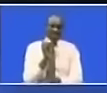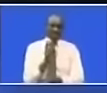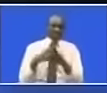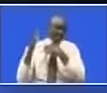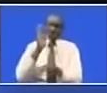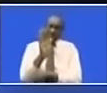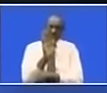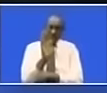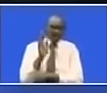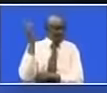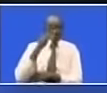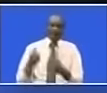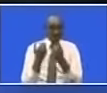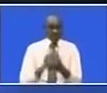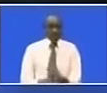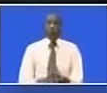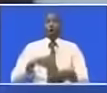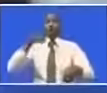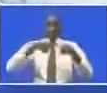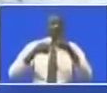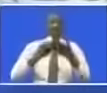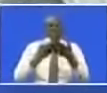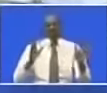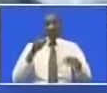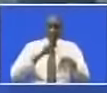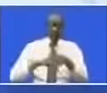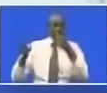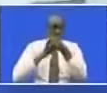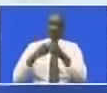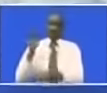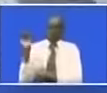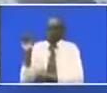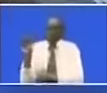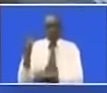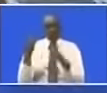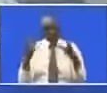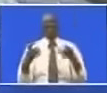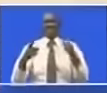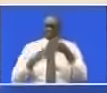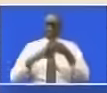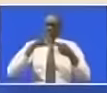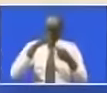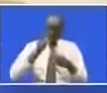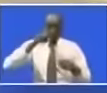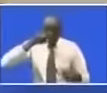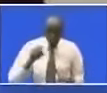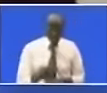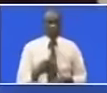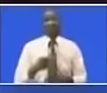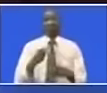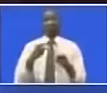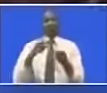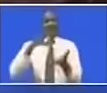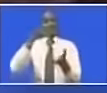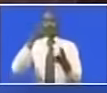history. Voting opened at 7 a.m. local time in most of the 65,105 polling stations